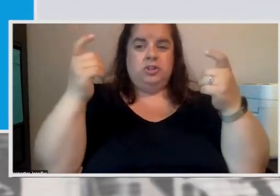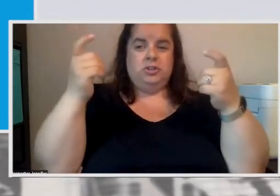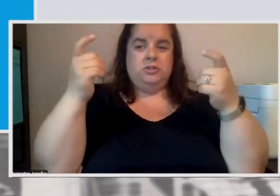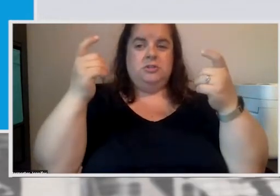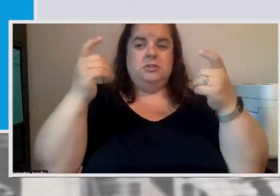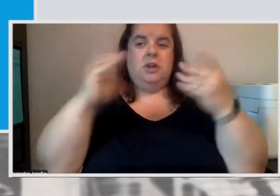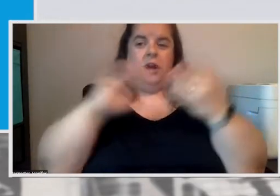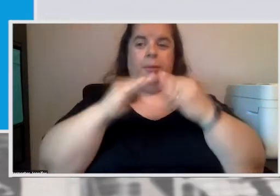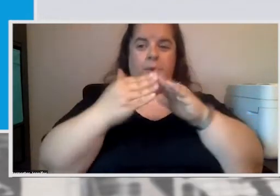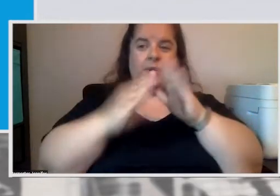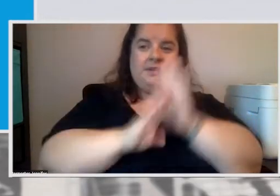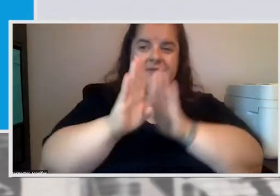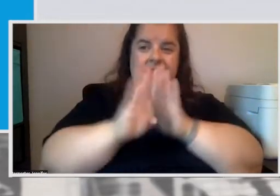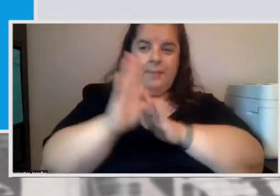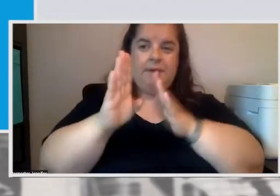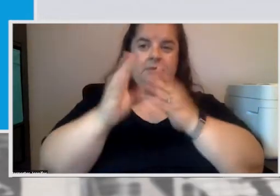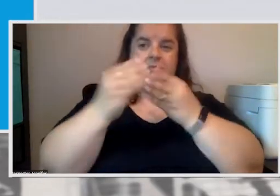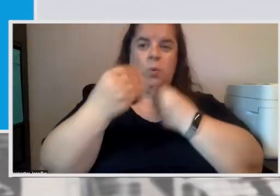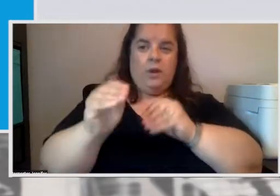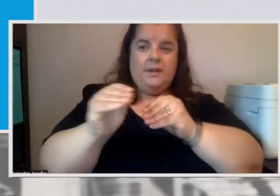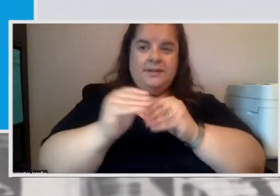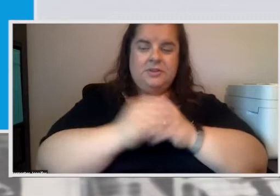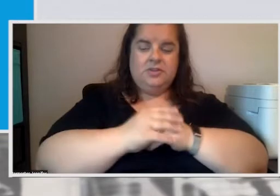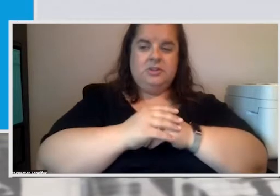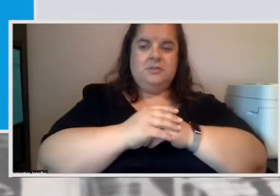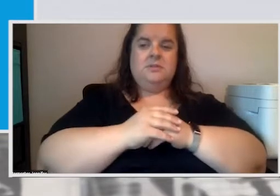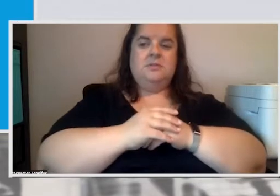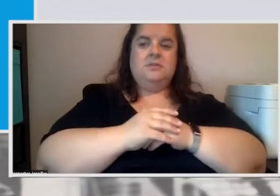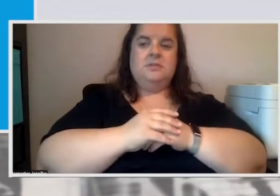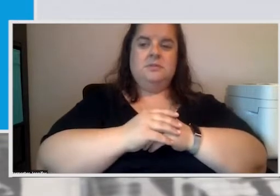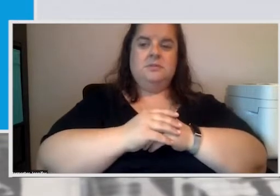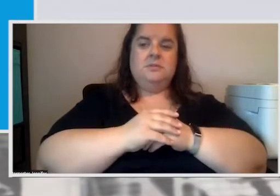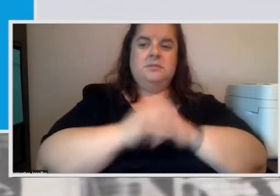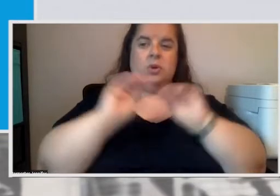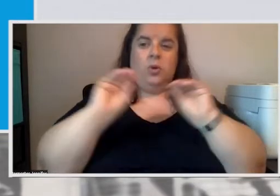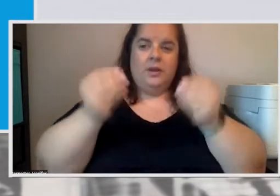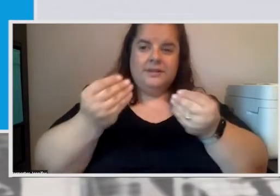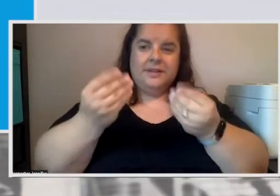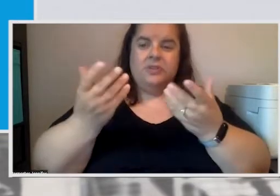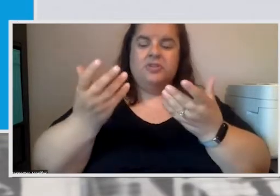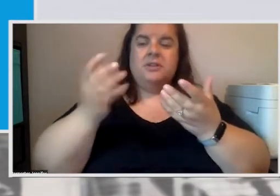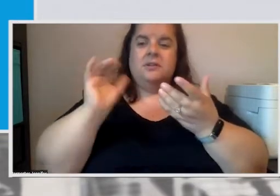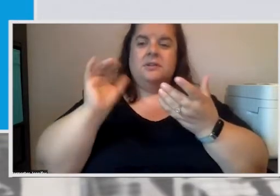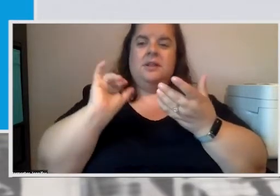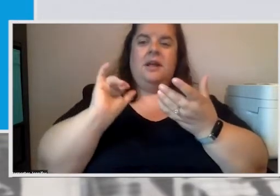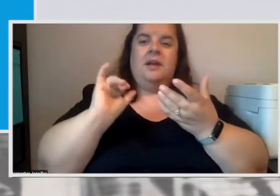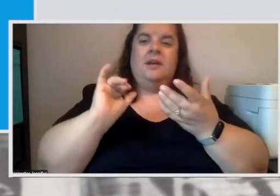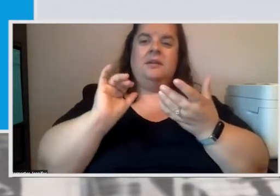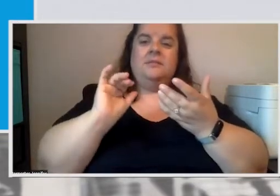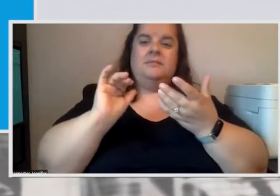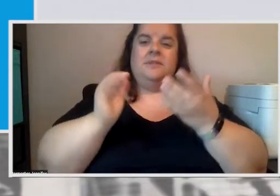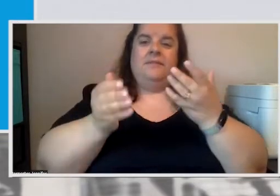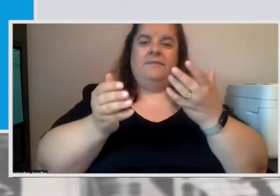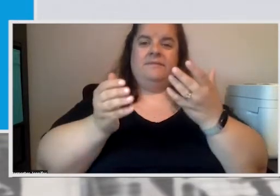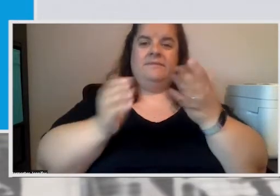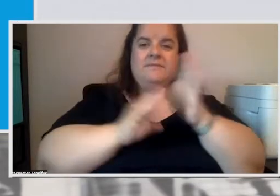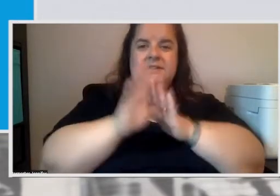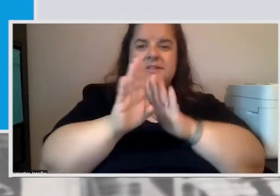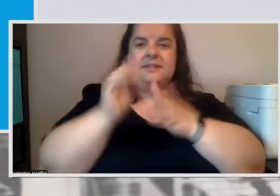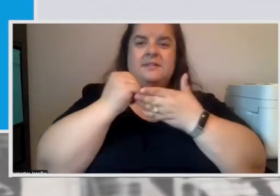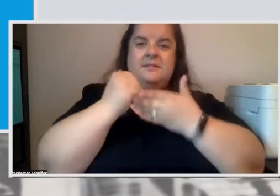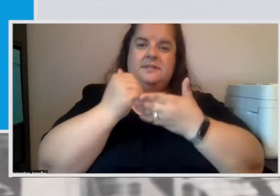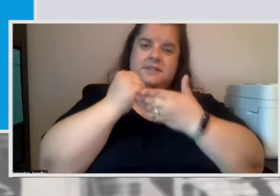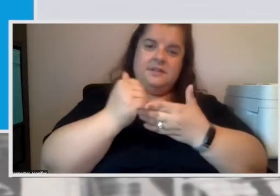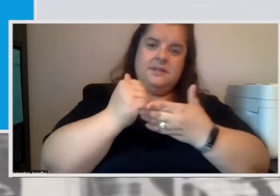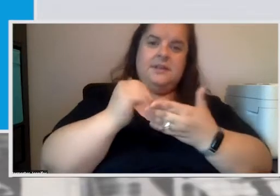development organizations that do residential or commercial real estate development or facilitate such development.